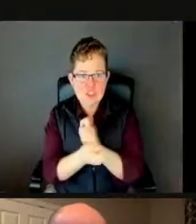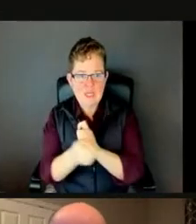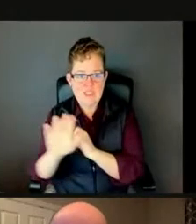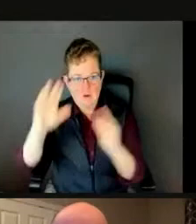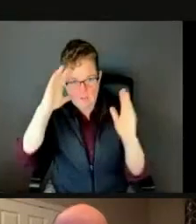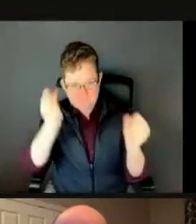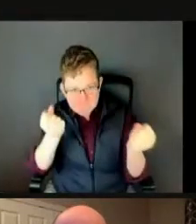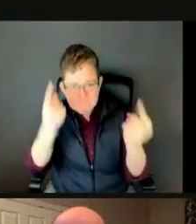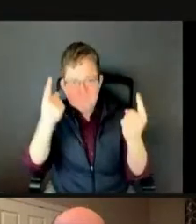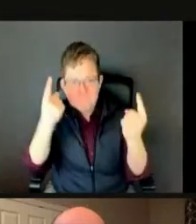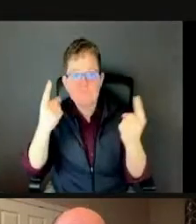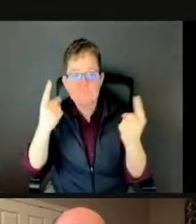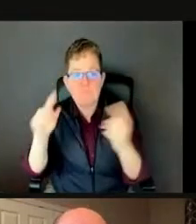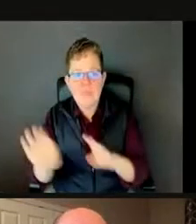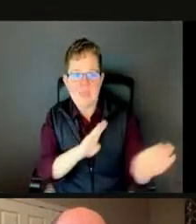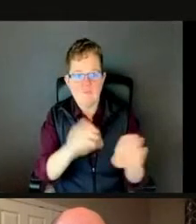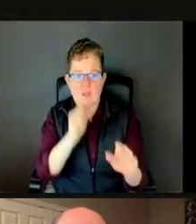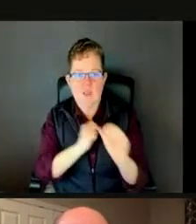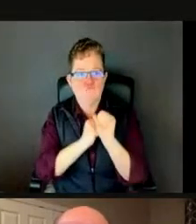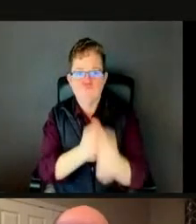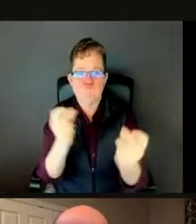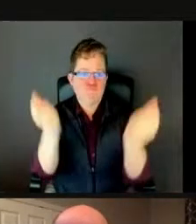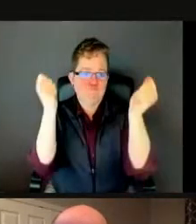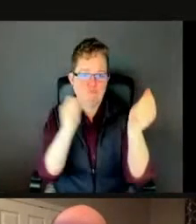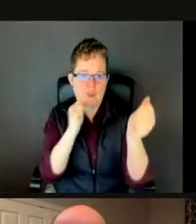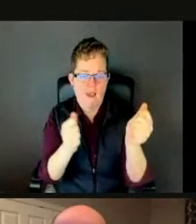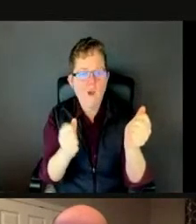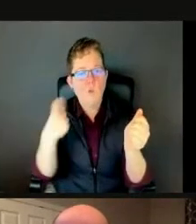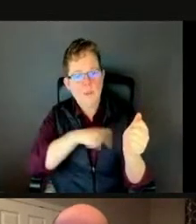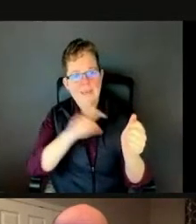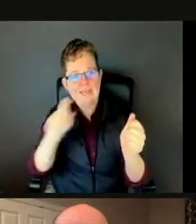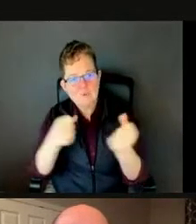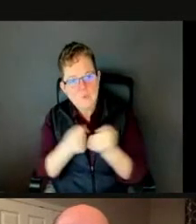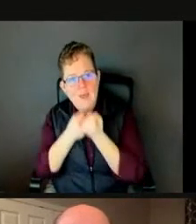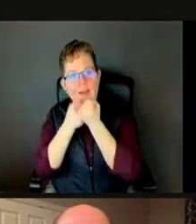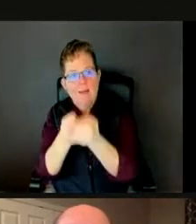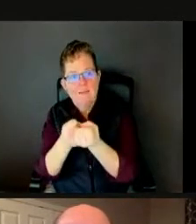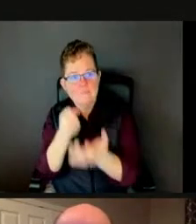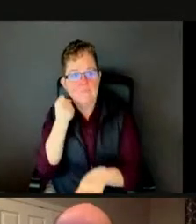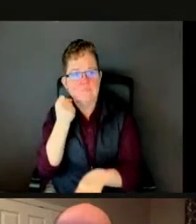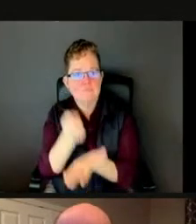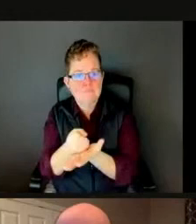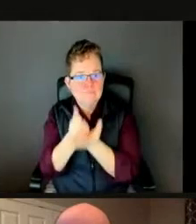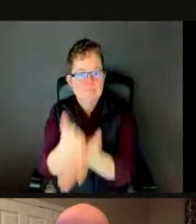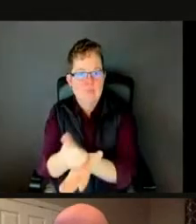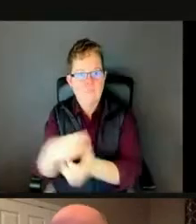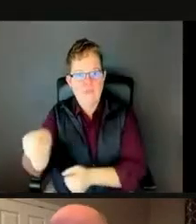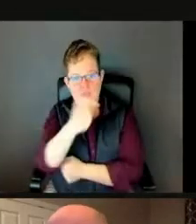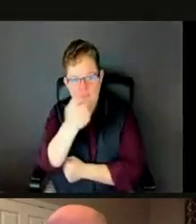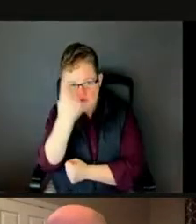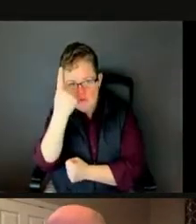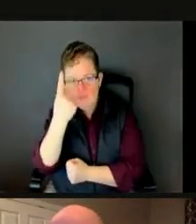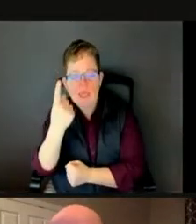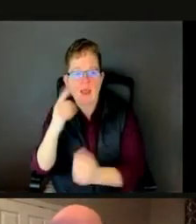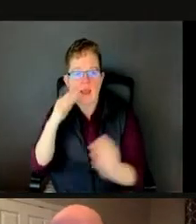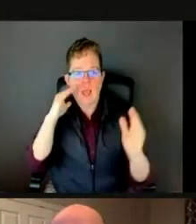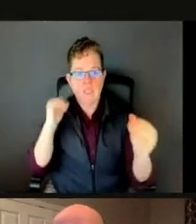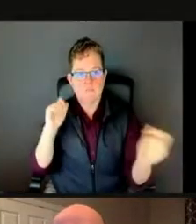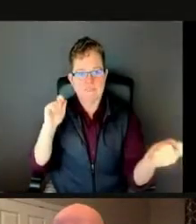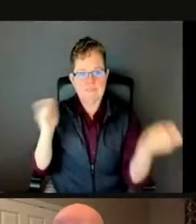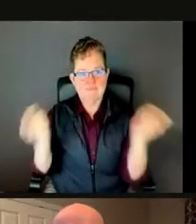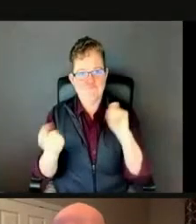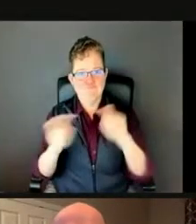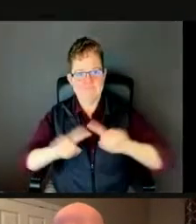the behavior isn't going to just automatically change. We have to help people and understand how the expectation is different